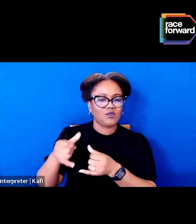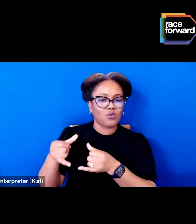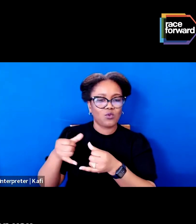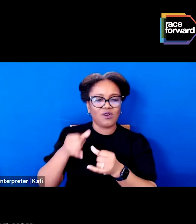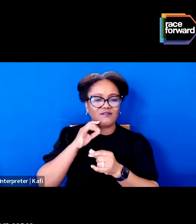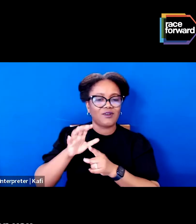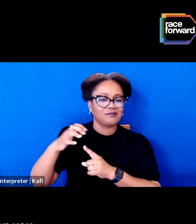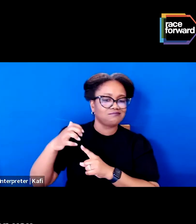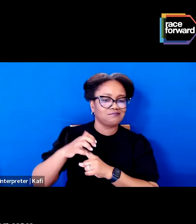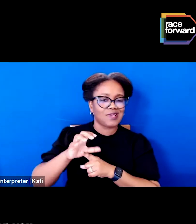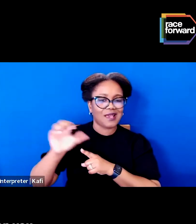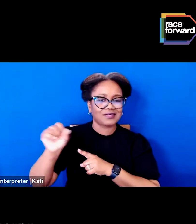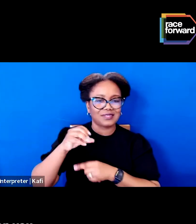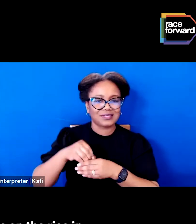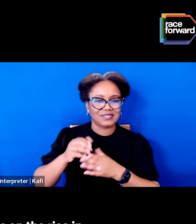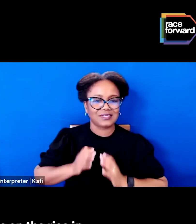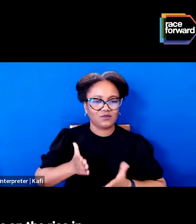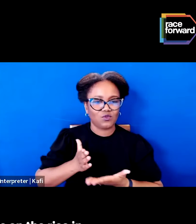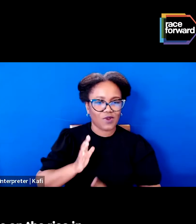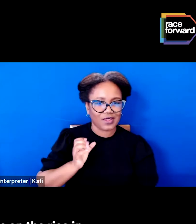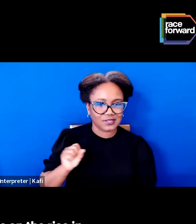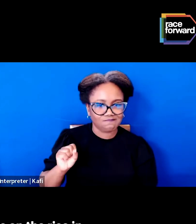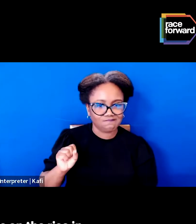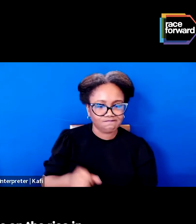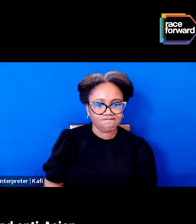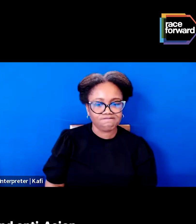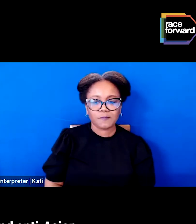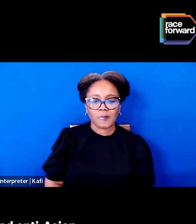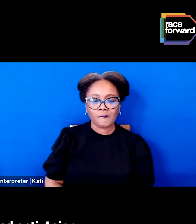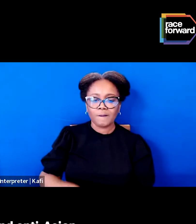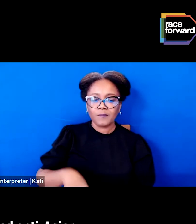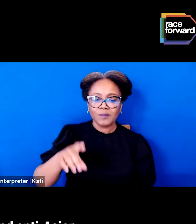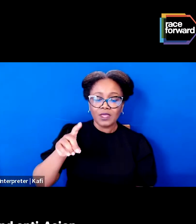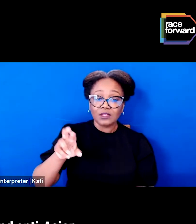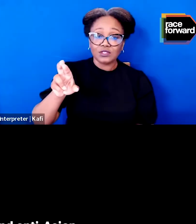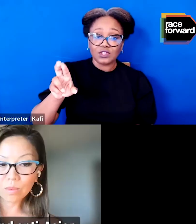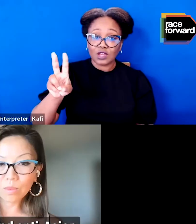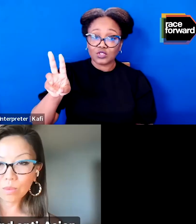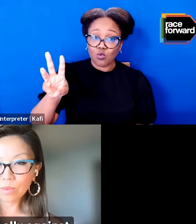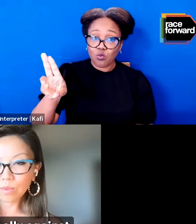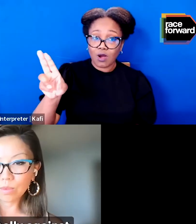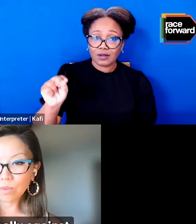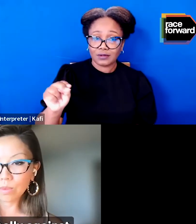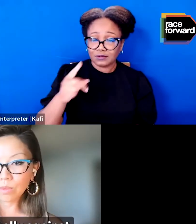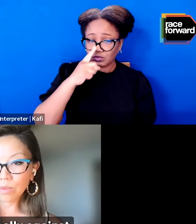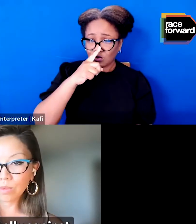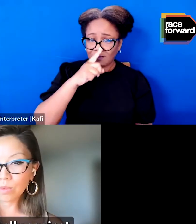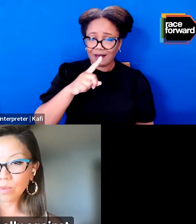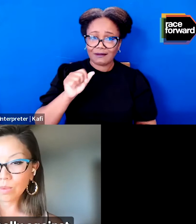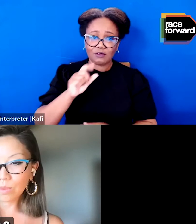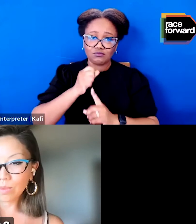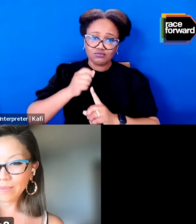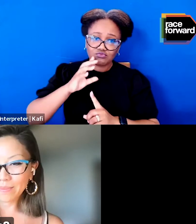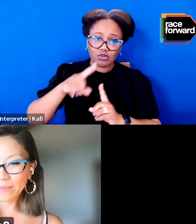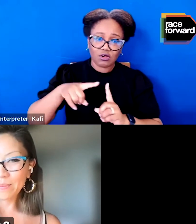Dr. Wan, can you tell us your thoughts on the rise in the attention around anti-Asian violence, specifically against